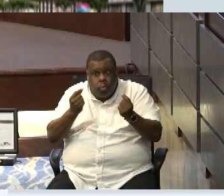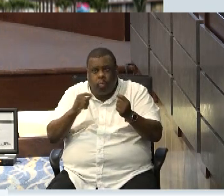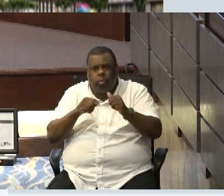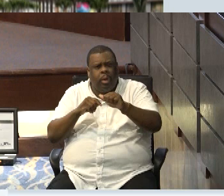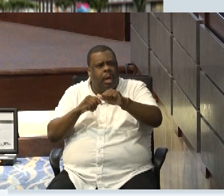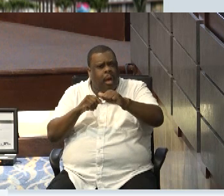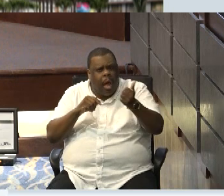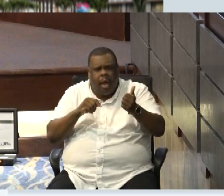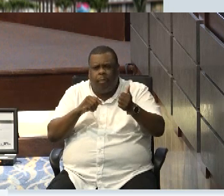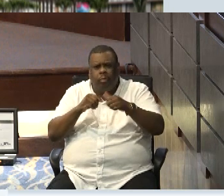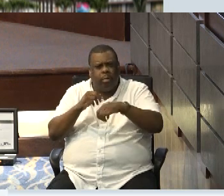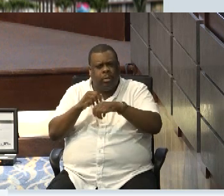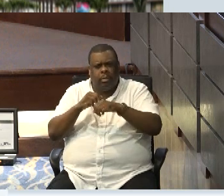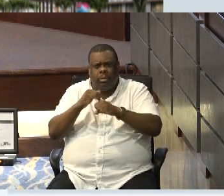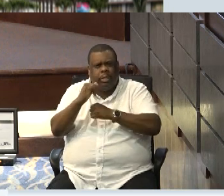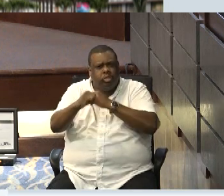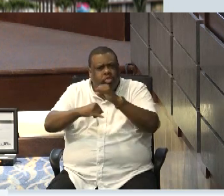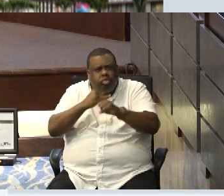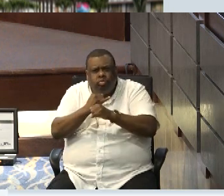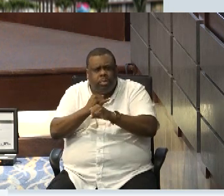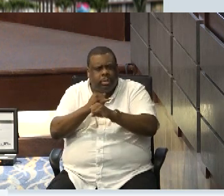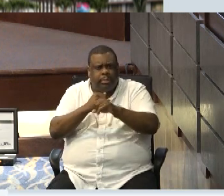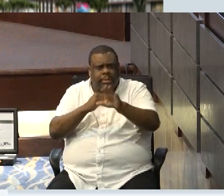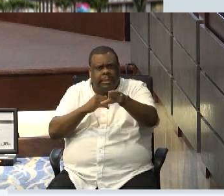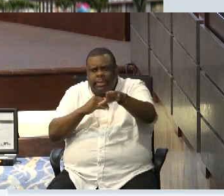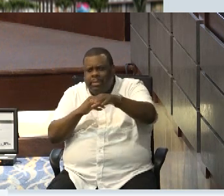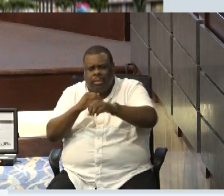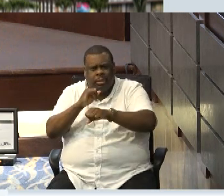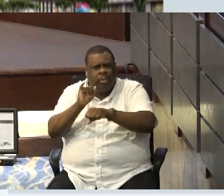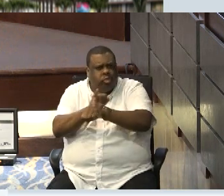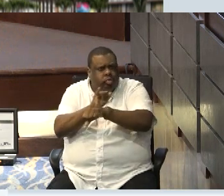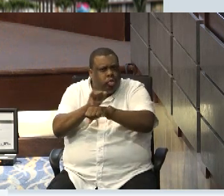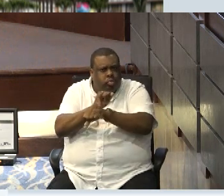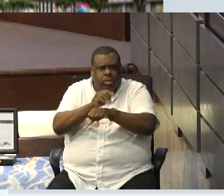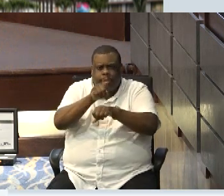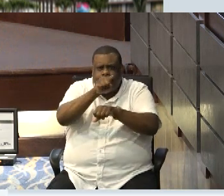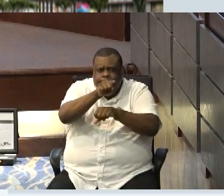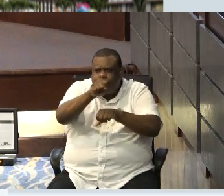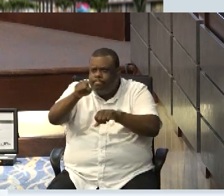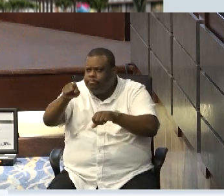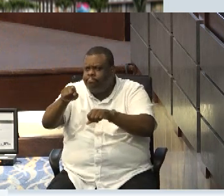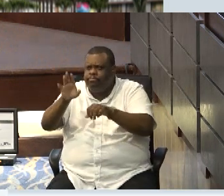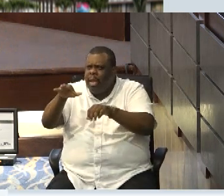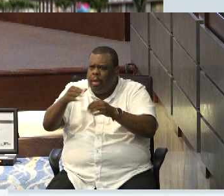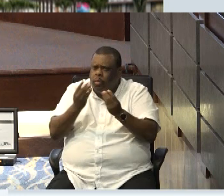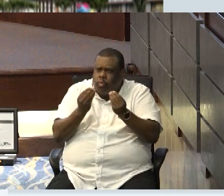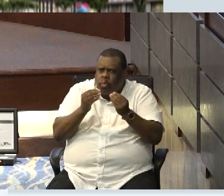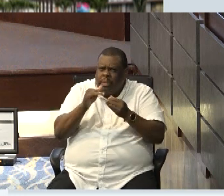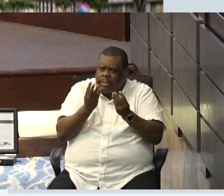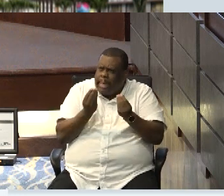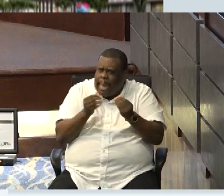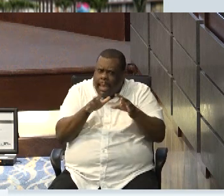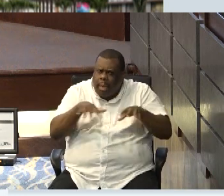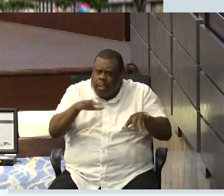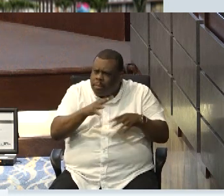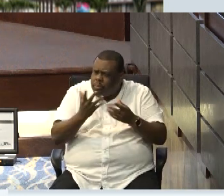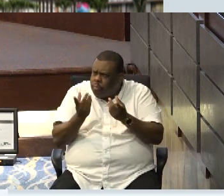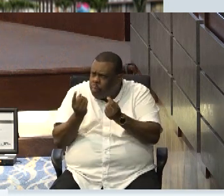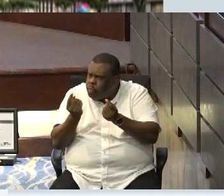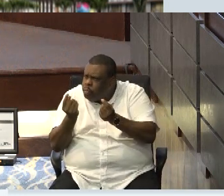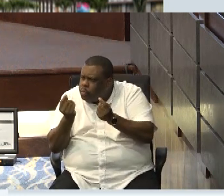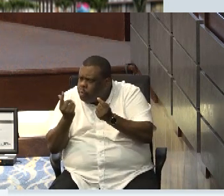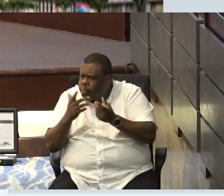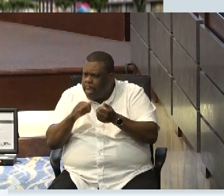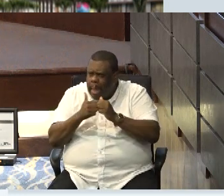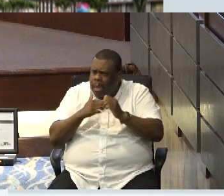local institutions and seeing what could be put together with this seed of land. And as the acreage grew, the study needed to